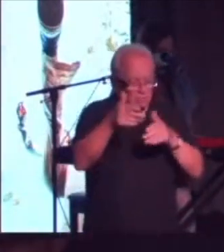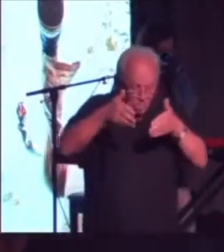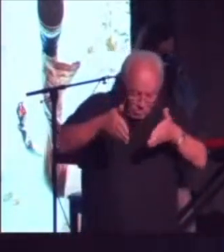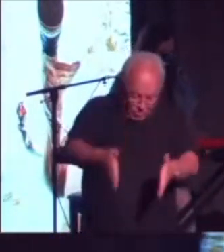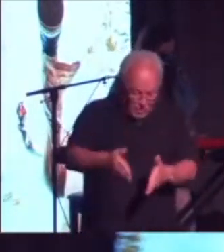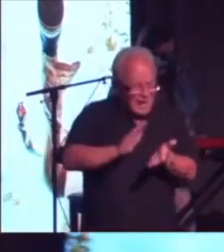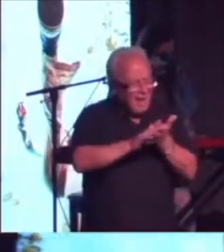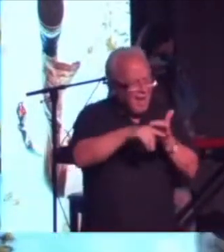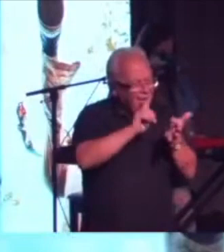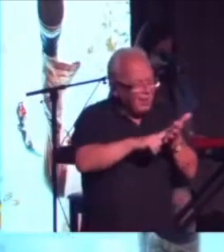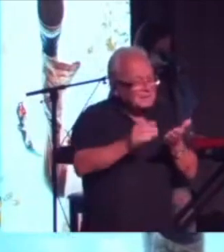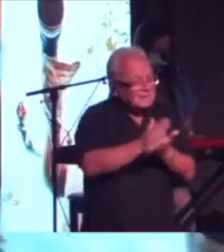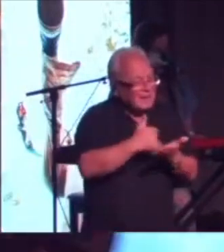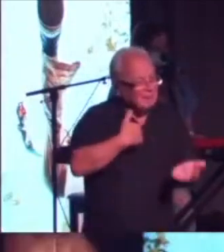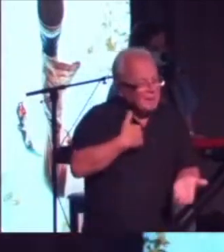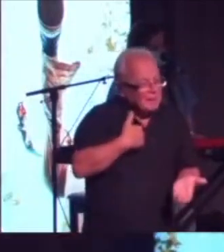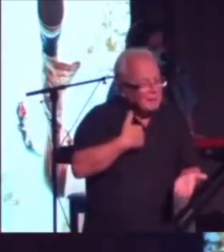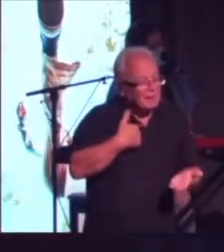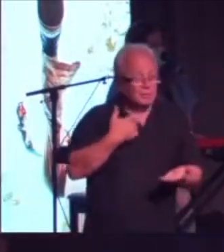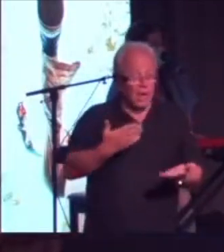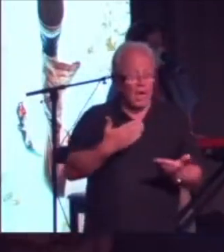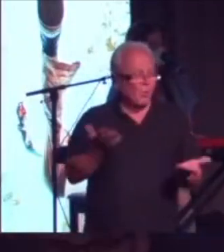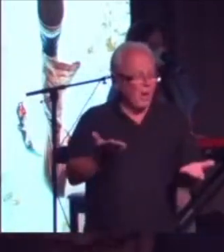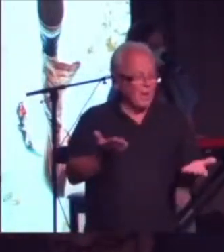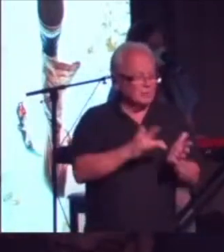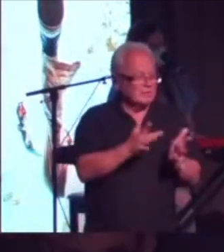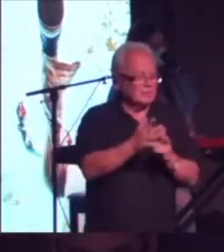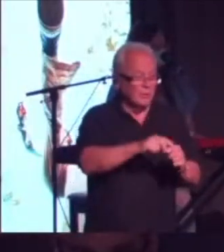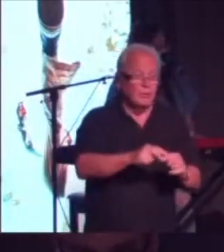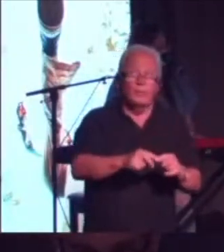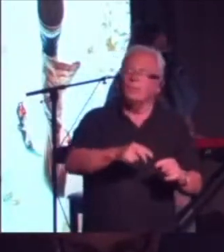so well at our best that he's gone to heaven to prepare a place for us.